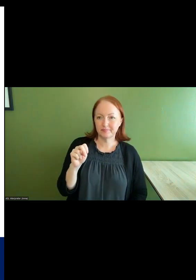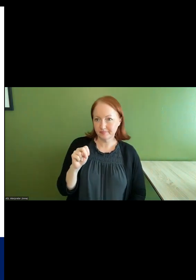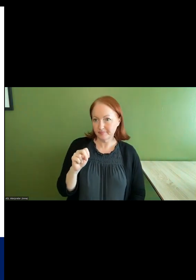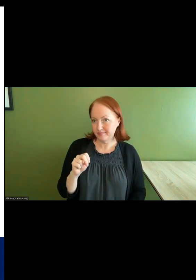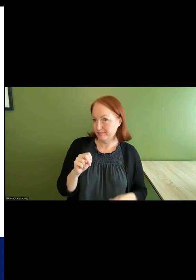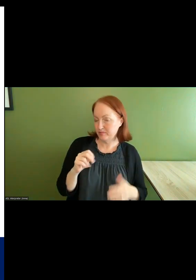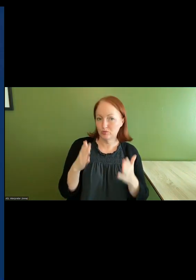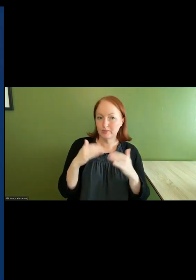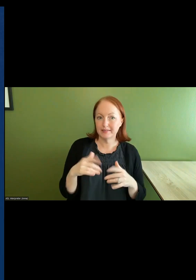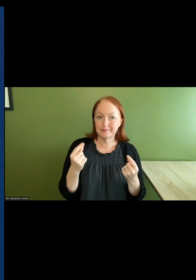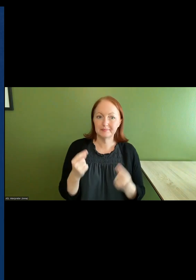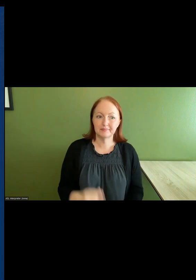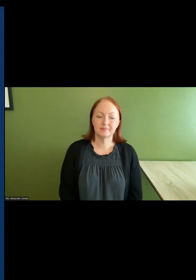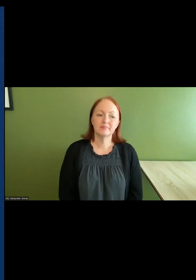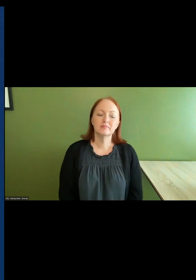take it to the next step.